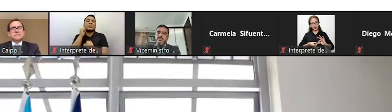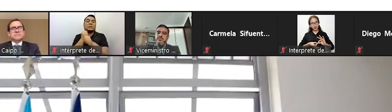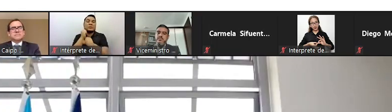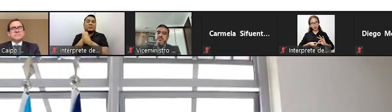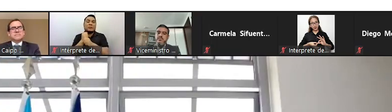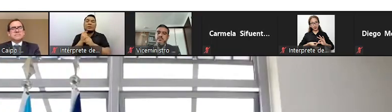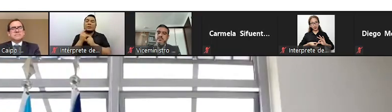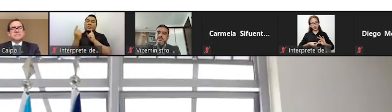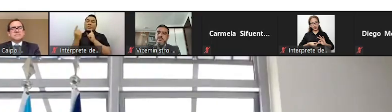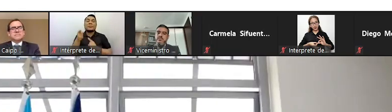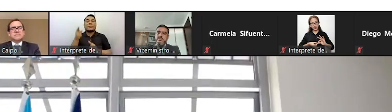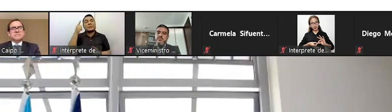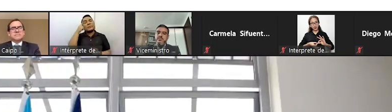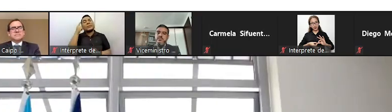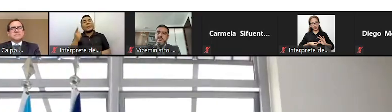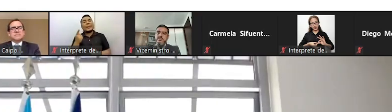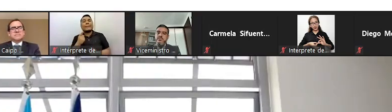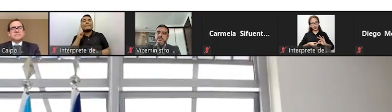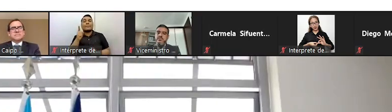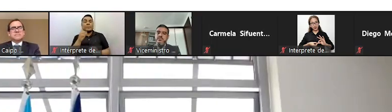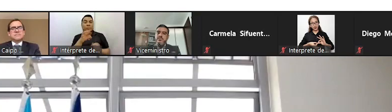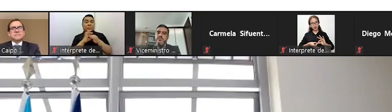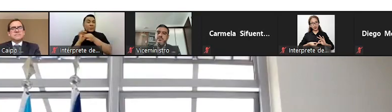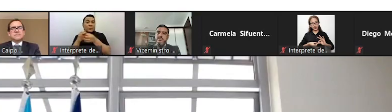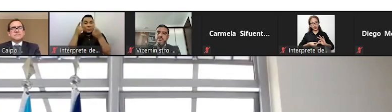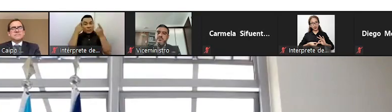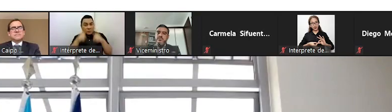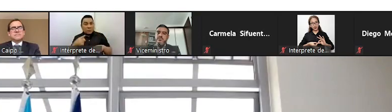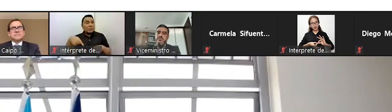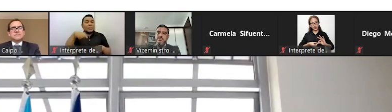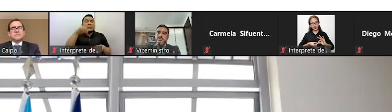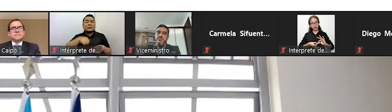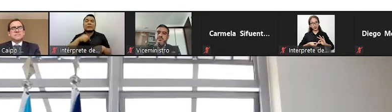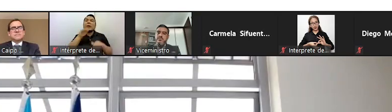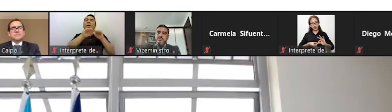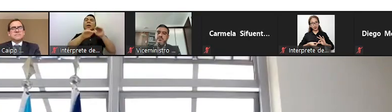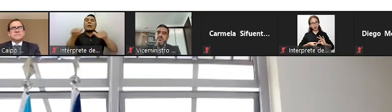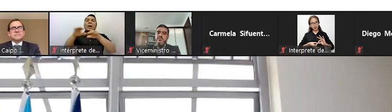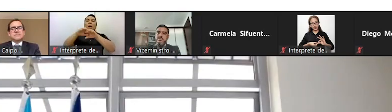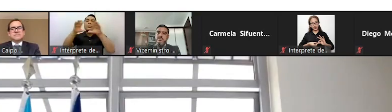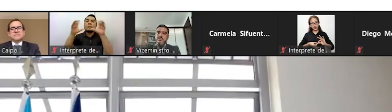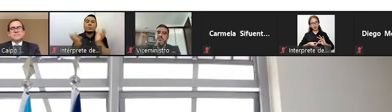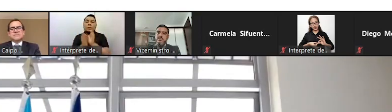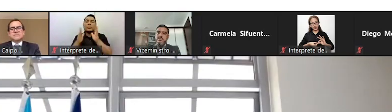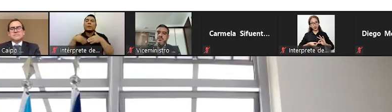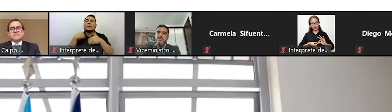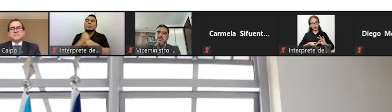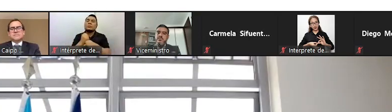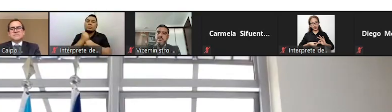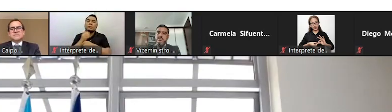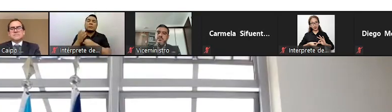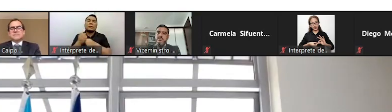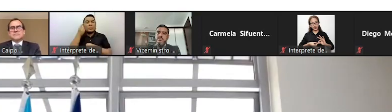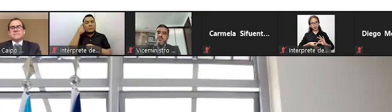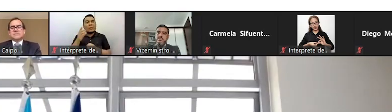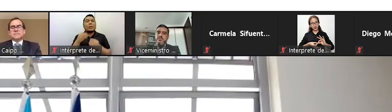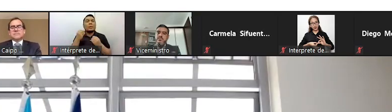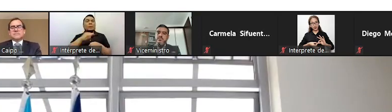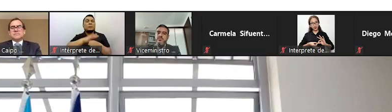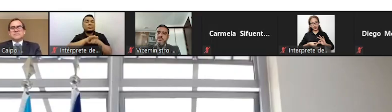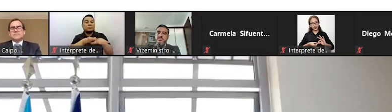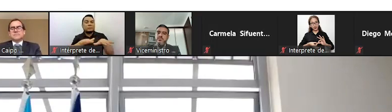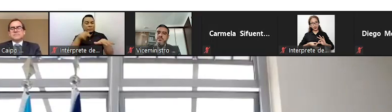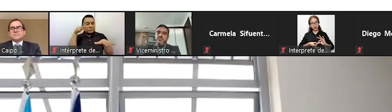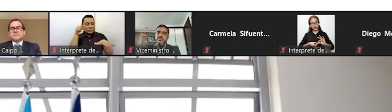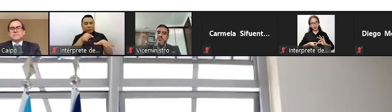the international labor conference and unanimously adopted a calling to